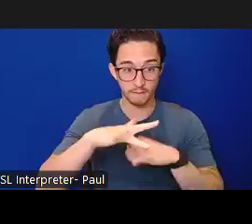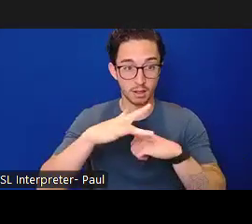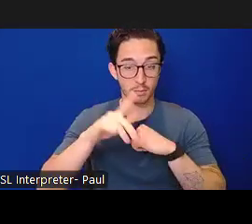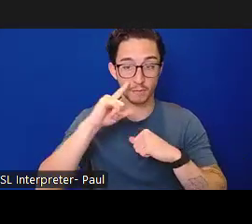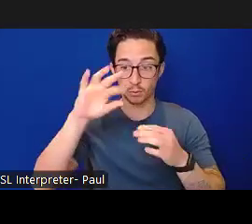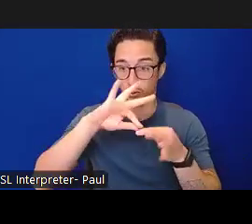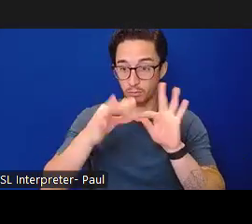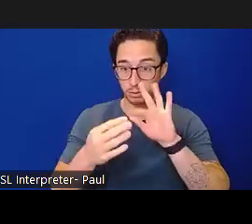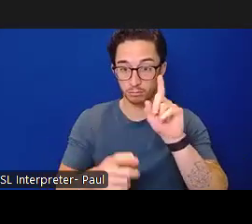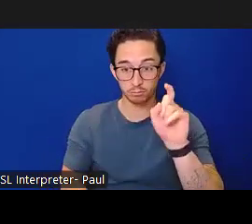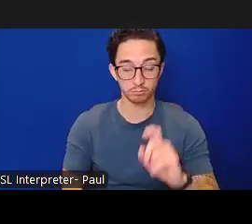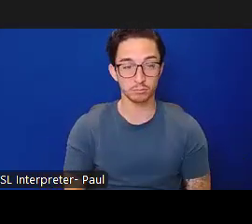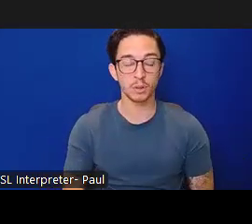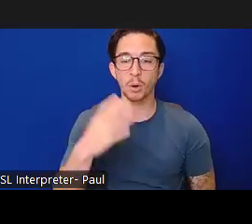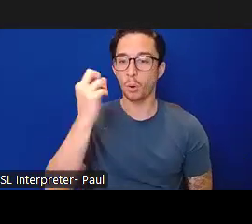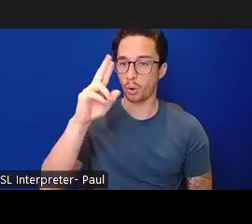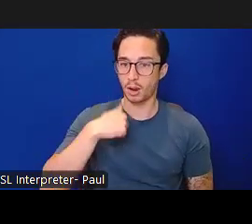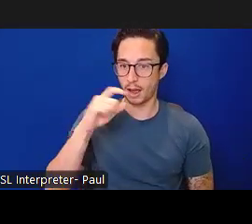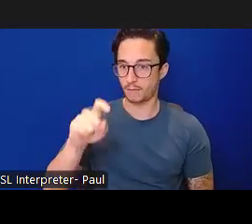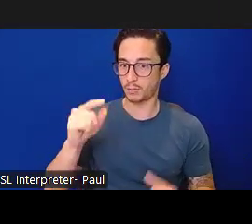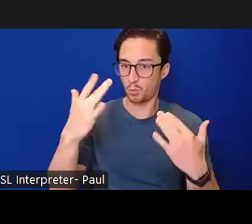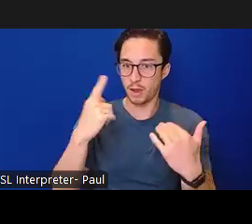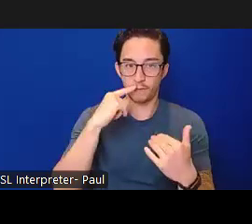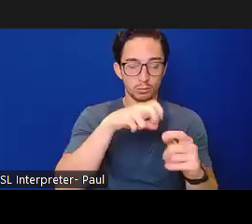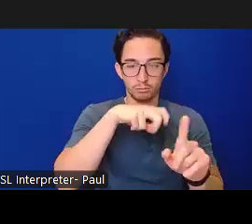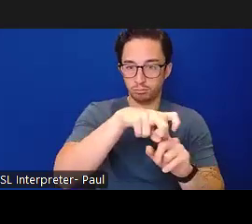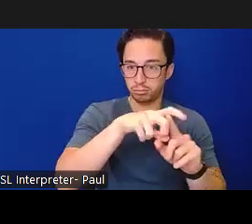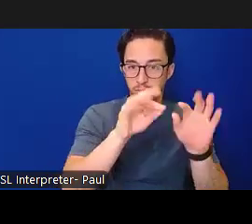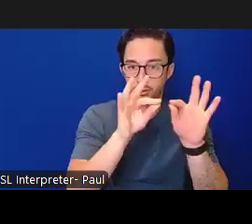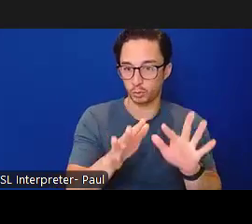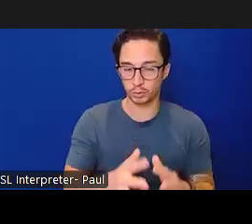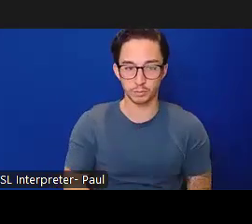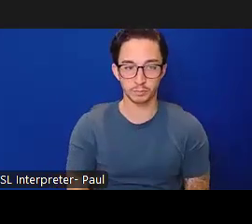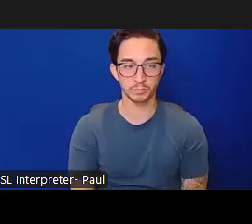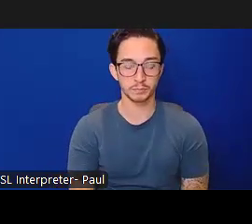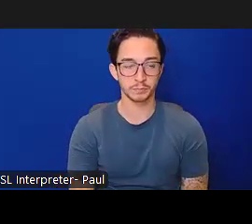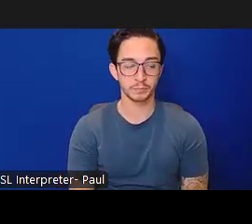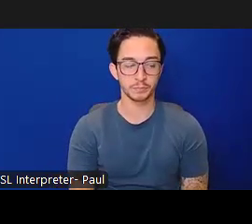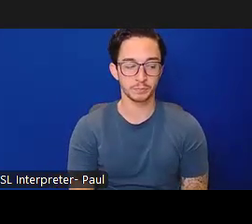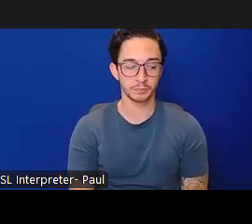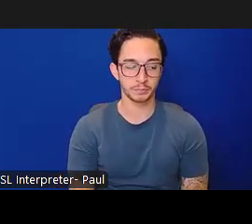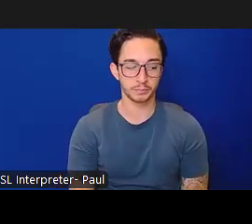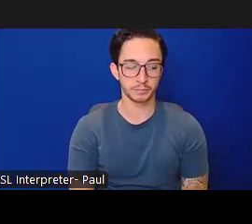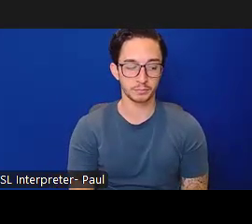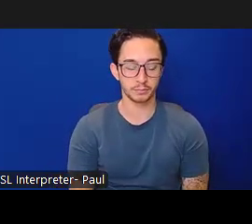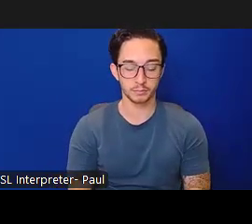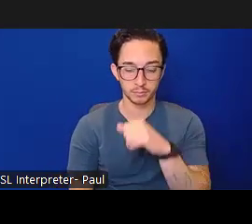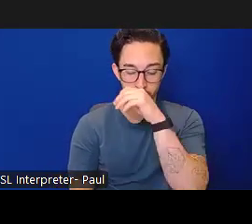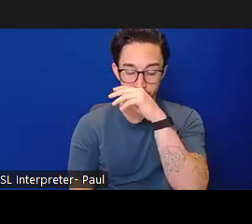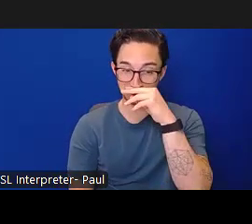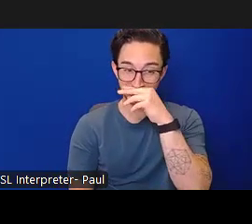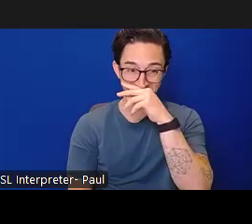interpret? Or do I have to wait for you to go get somebody that can talk to me?